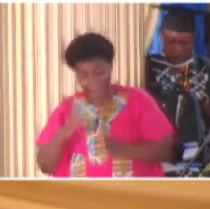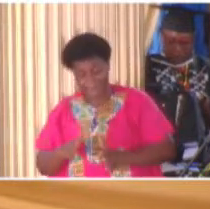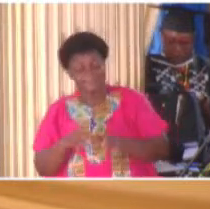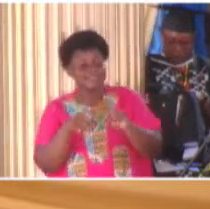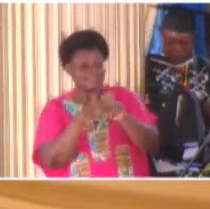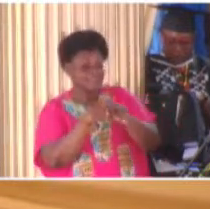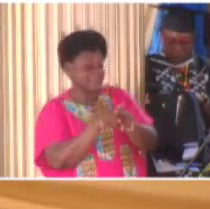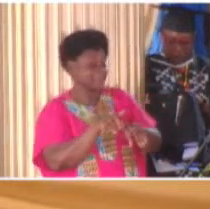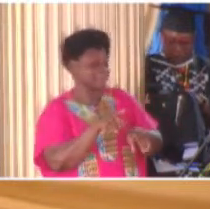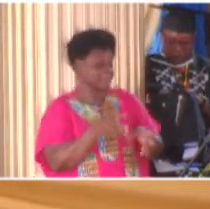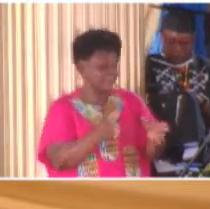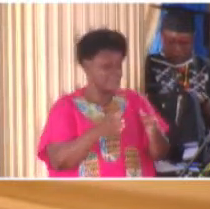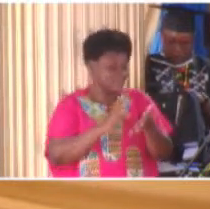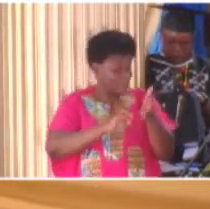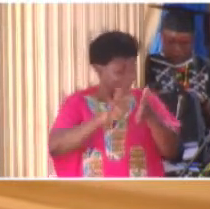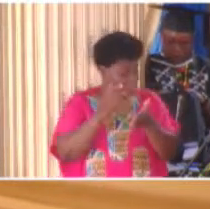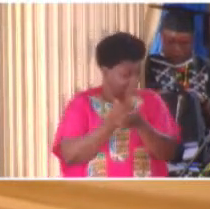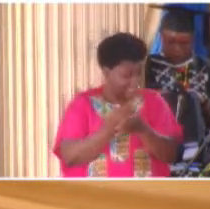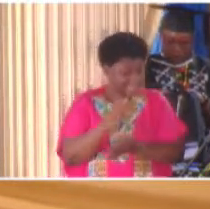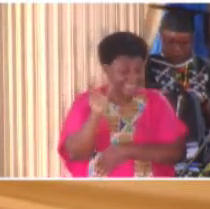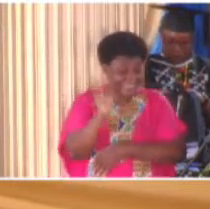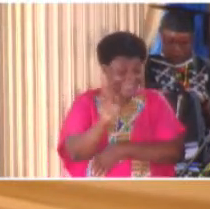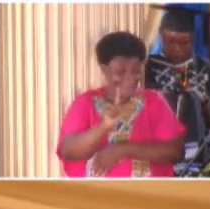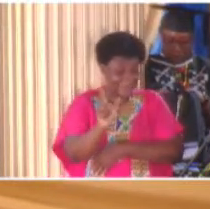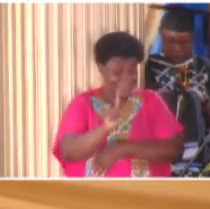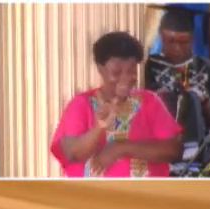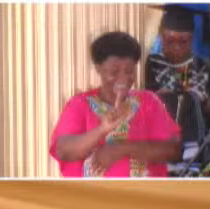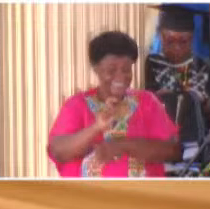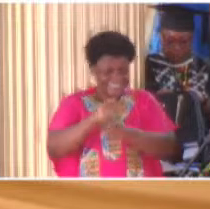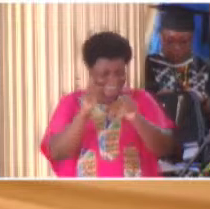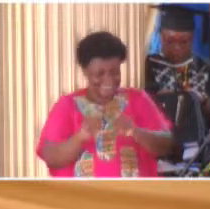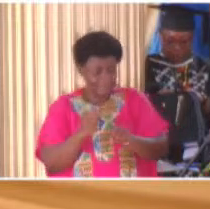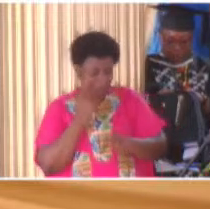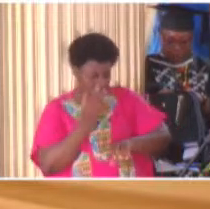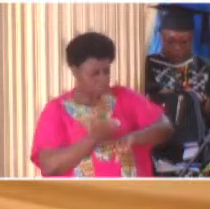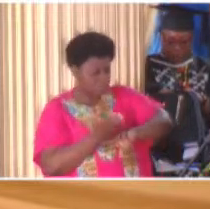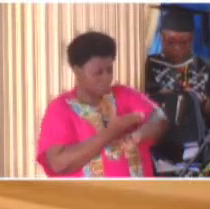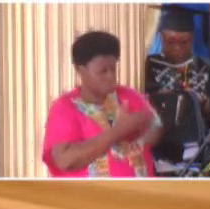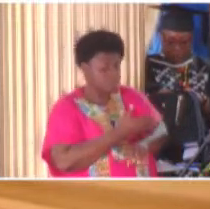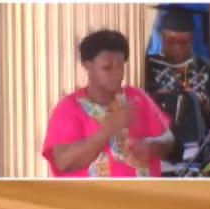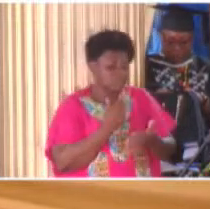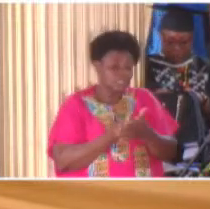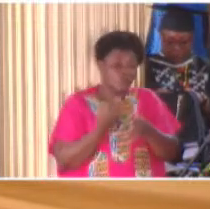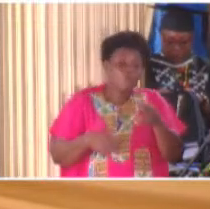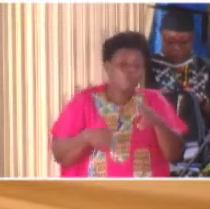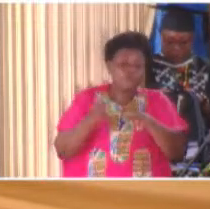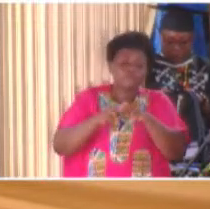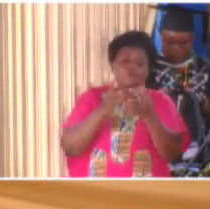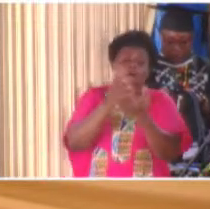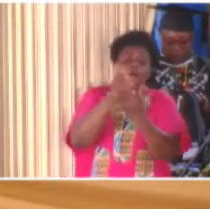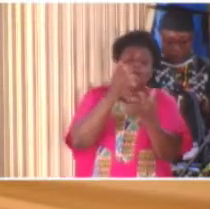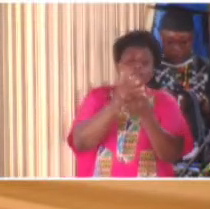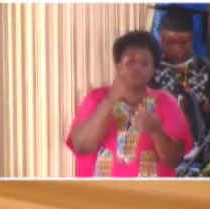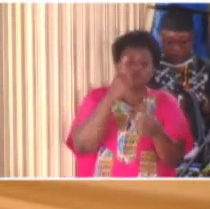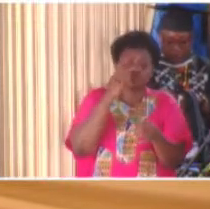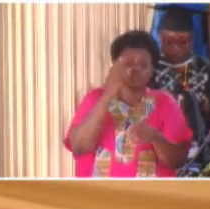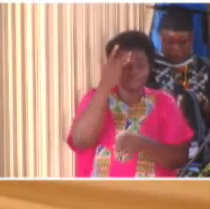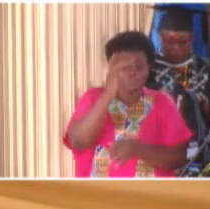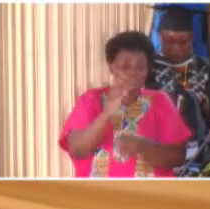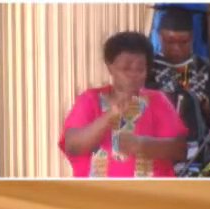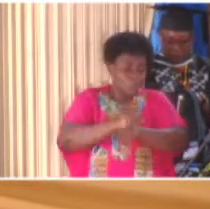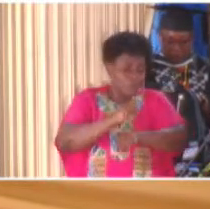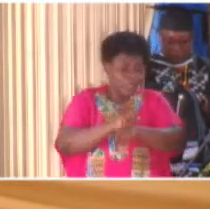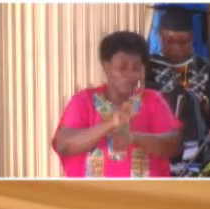vein, the University of Ghana Library Systems has seen improvements that increase access to intellectual works